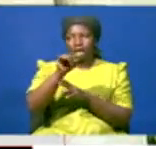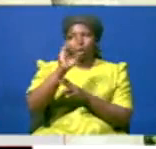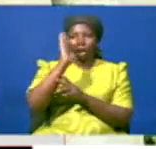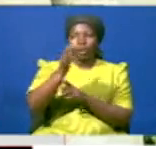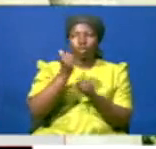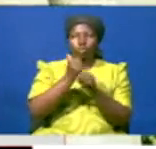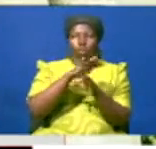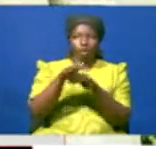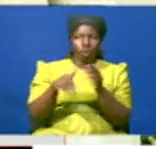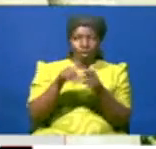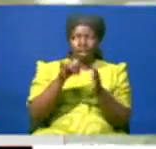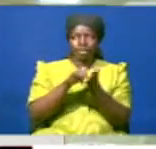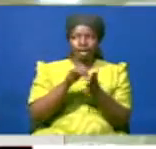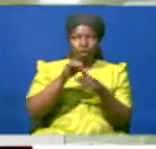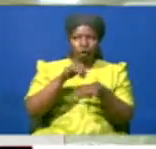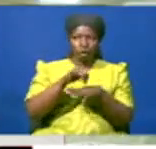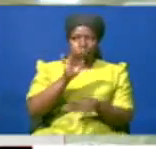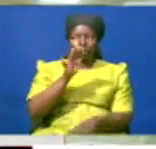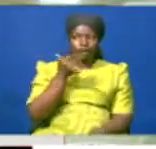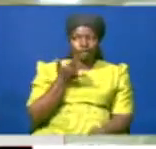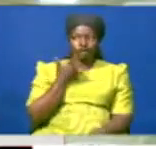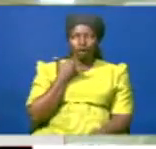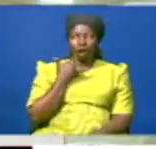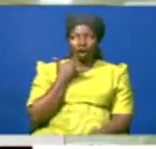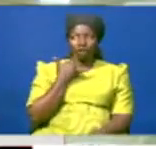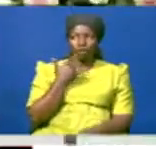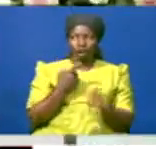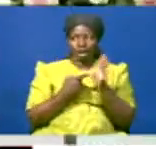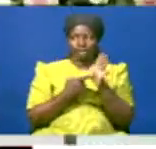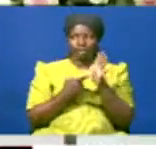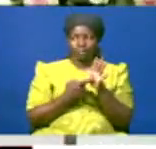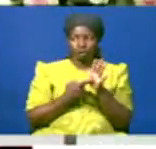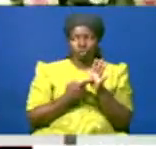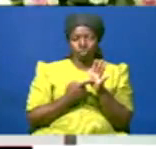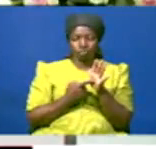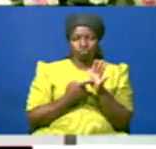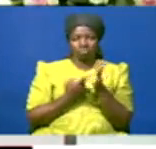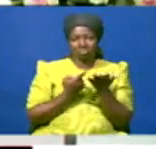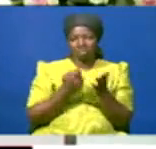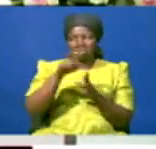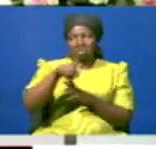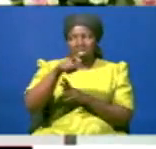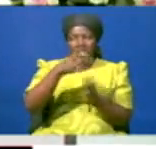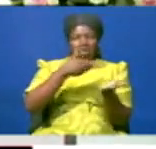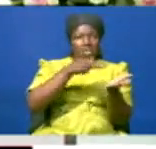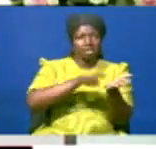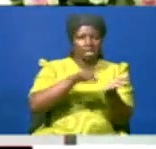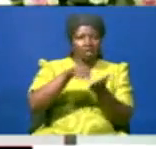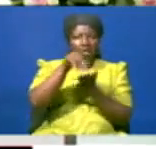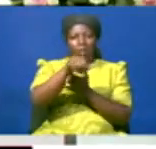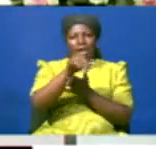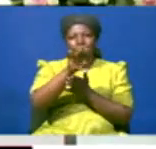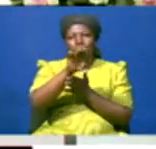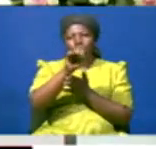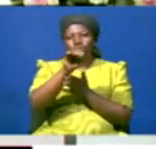that on your phone. Diaspora, for instance, if they need to register to buy bonds or buy